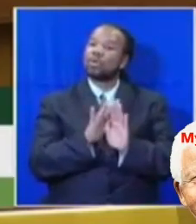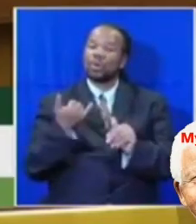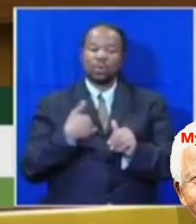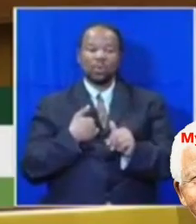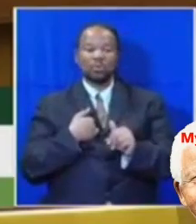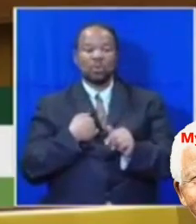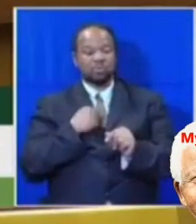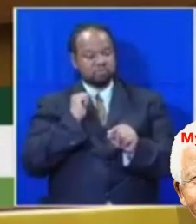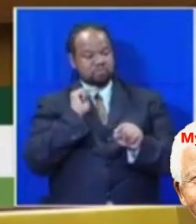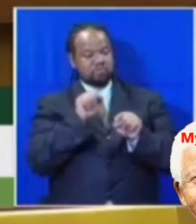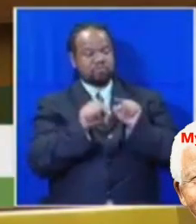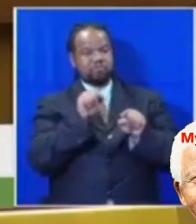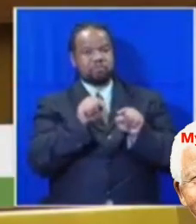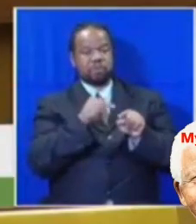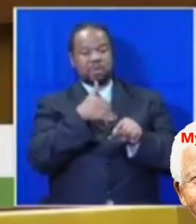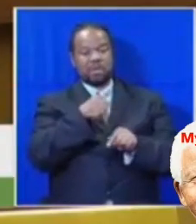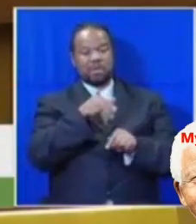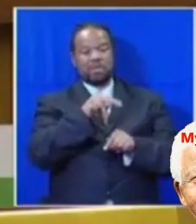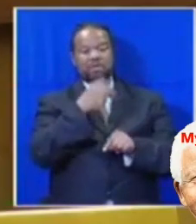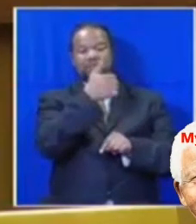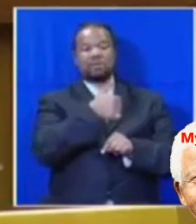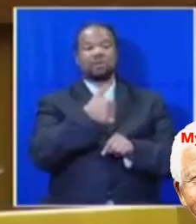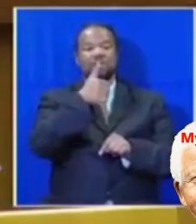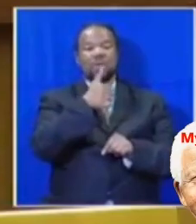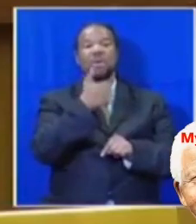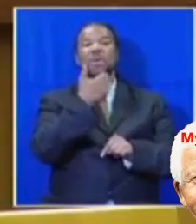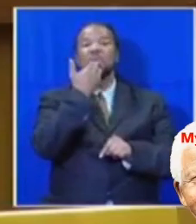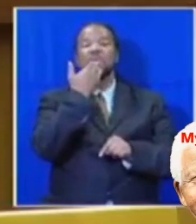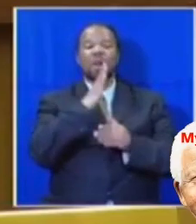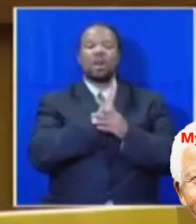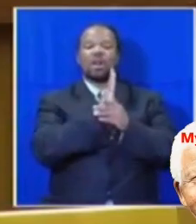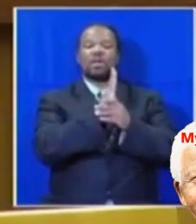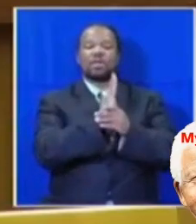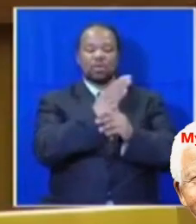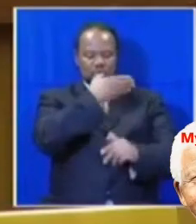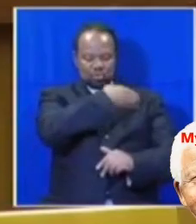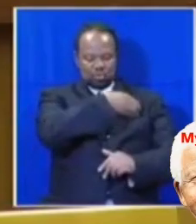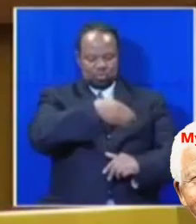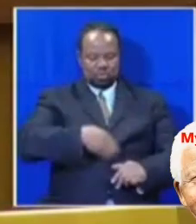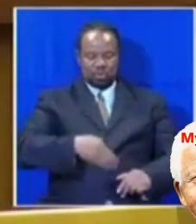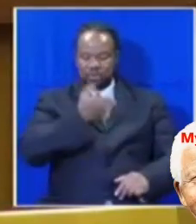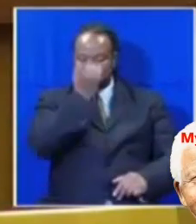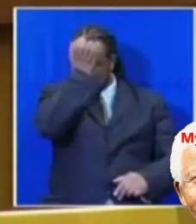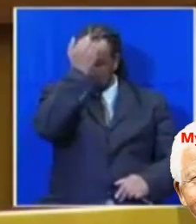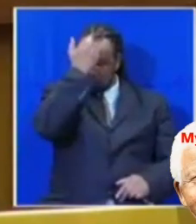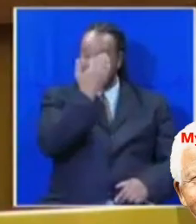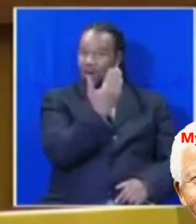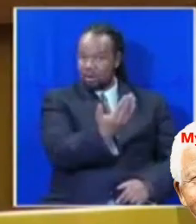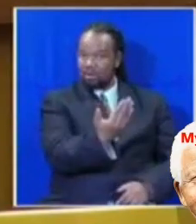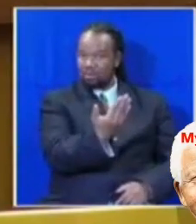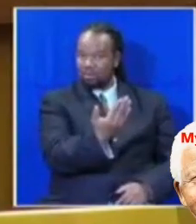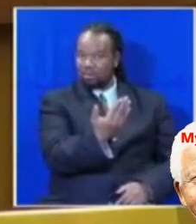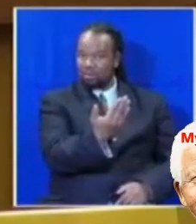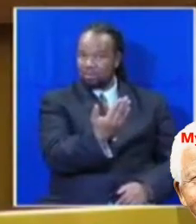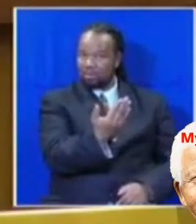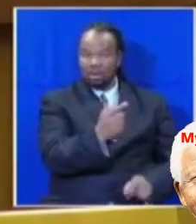National Congress as led by President Jacob Zuma. It is also aimed at undermining the